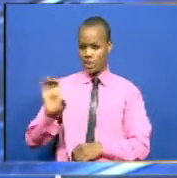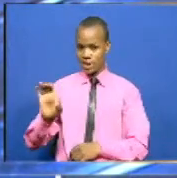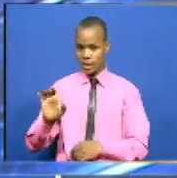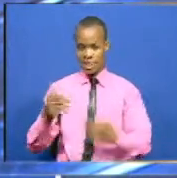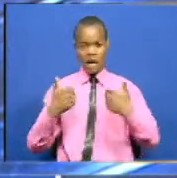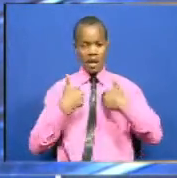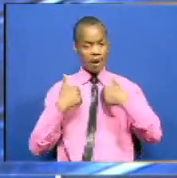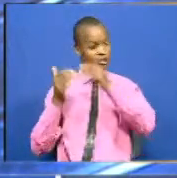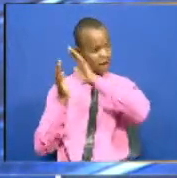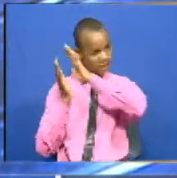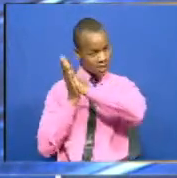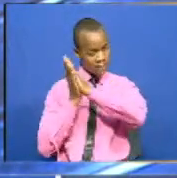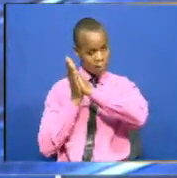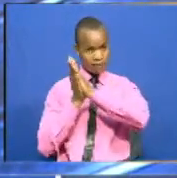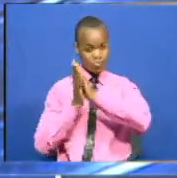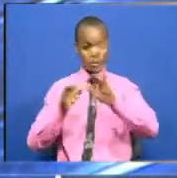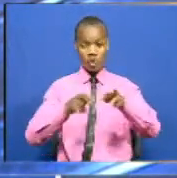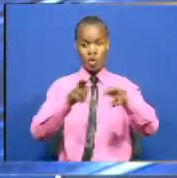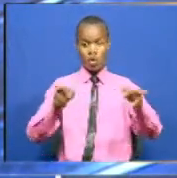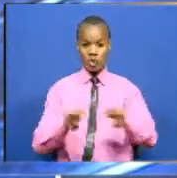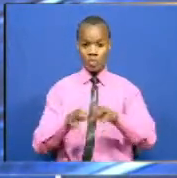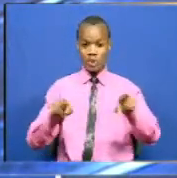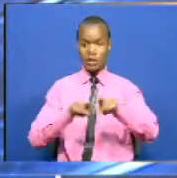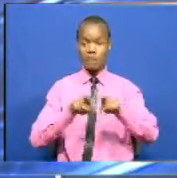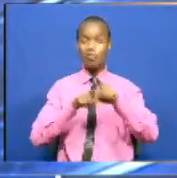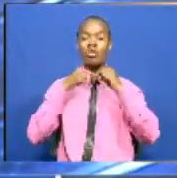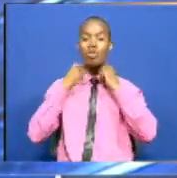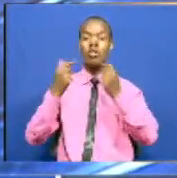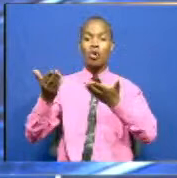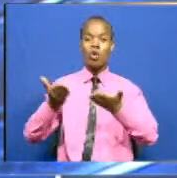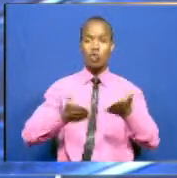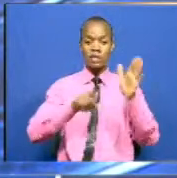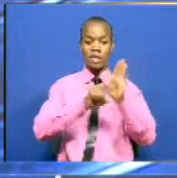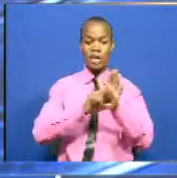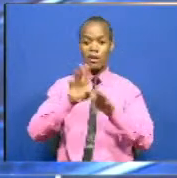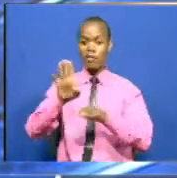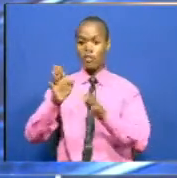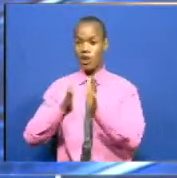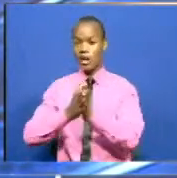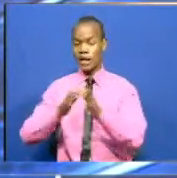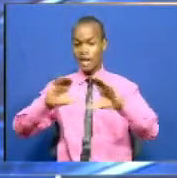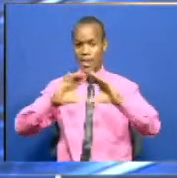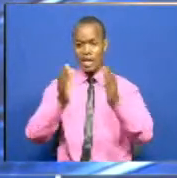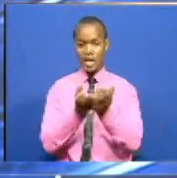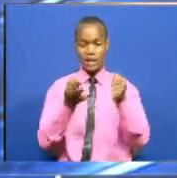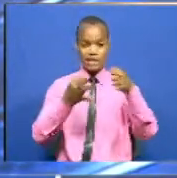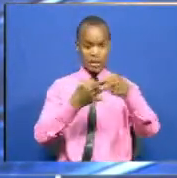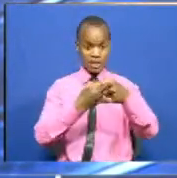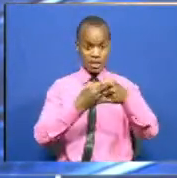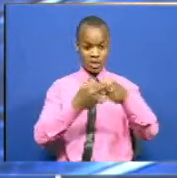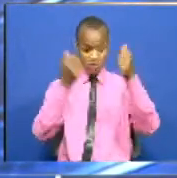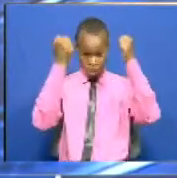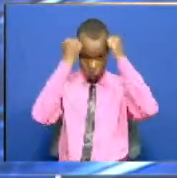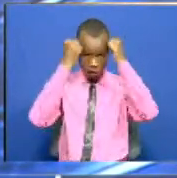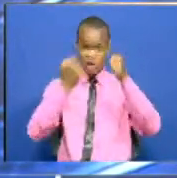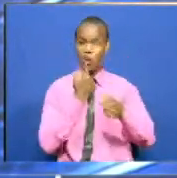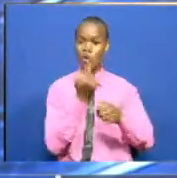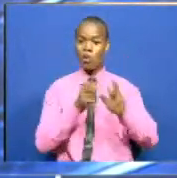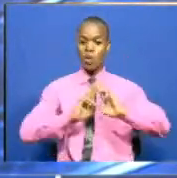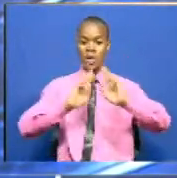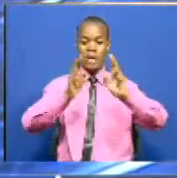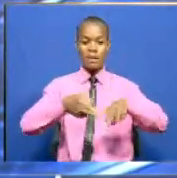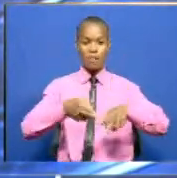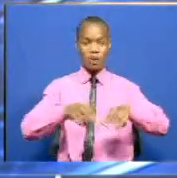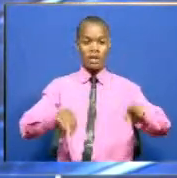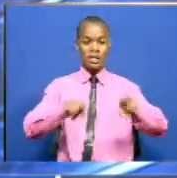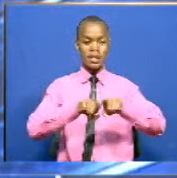boarding facilities and is currently hosting grade 4 and standard 8 pupils who reported for learning in line with the Ministry